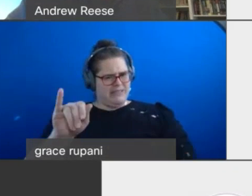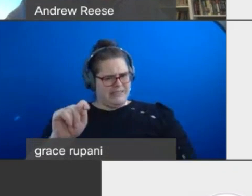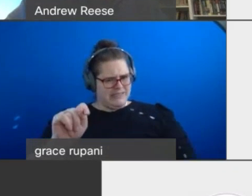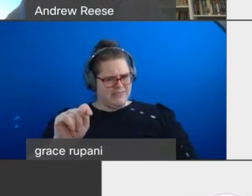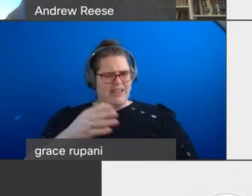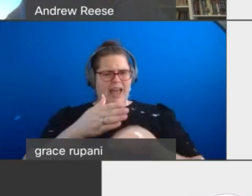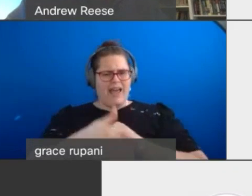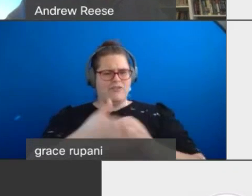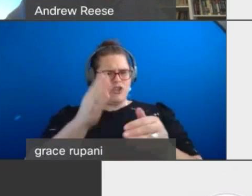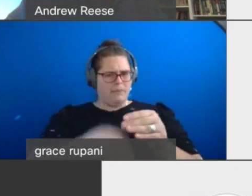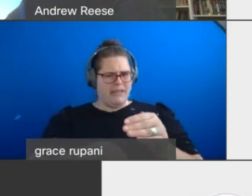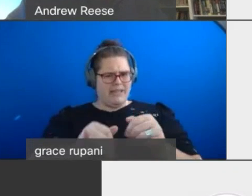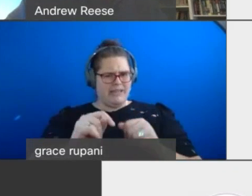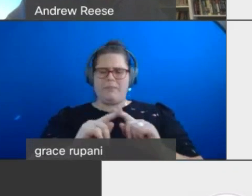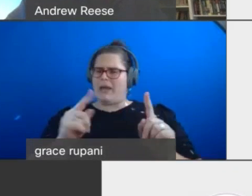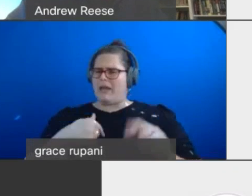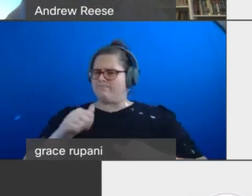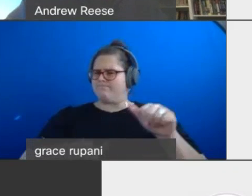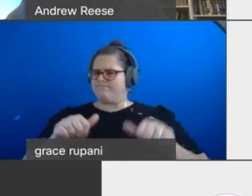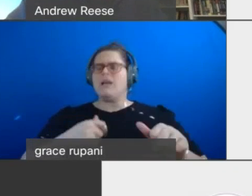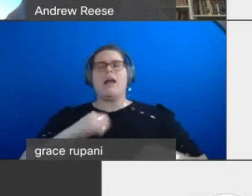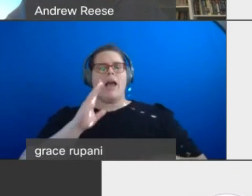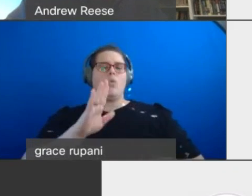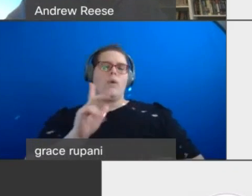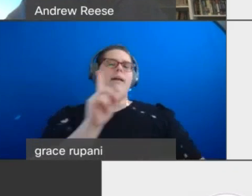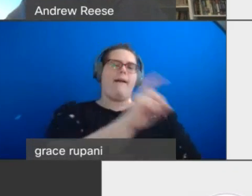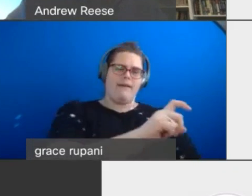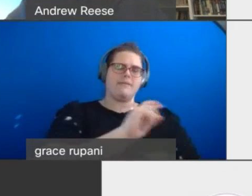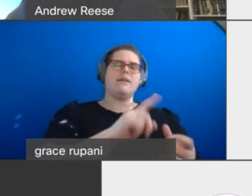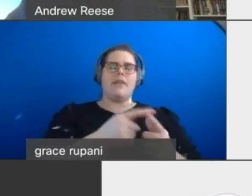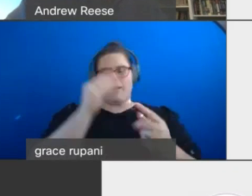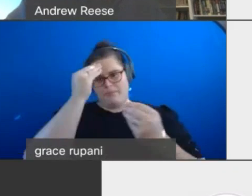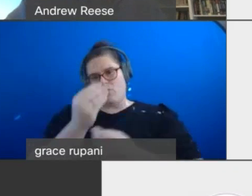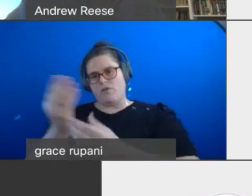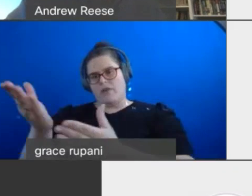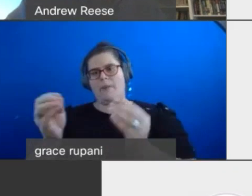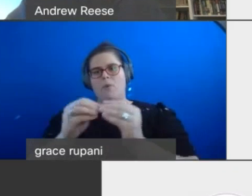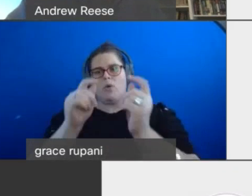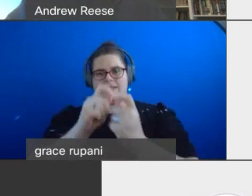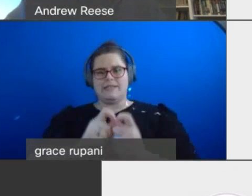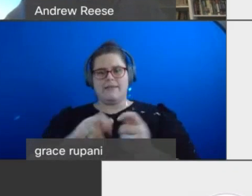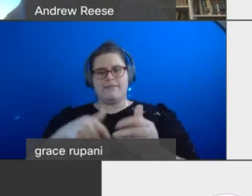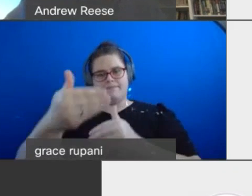However, I'll follow up on that and try to provide some more detailed answers to that.